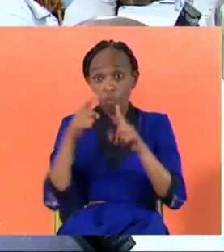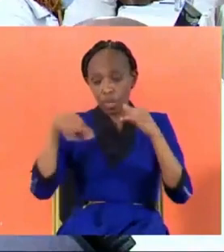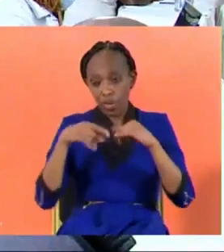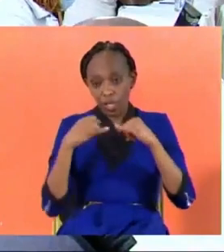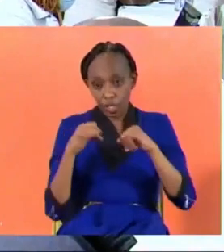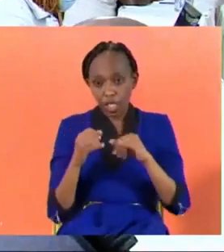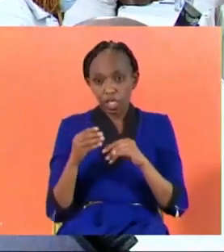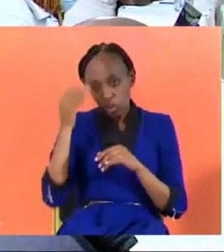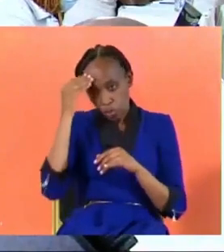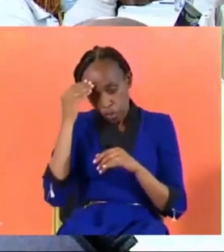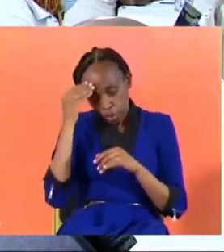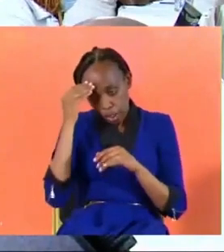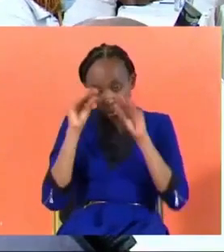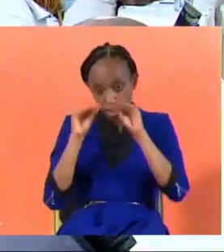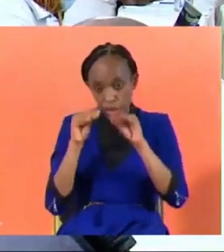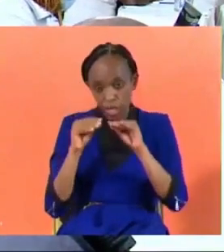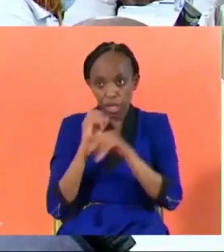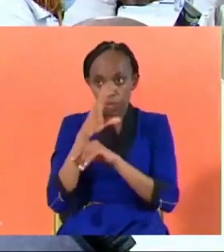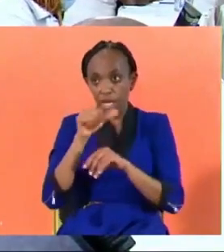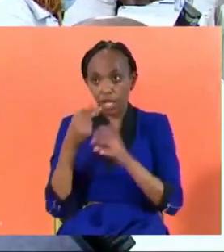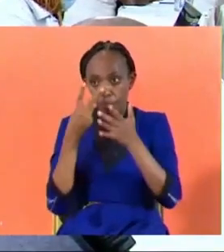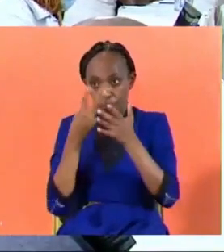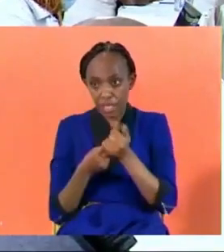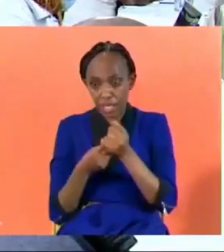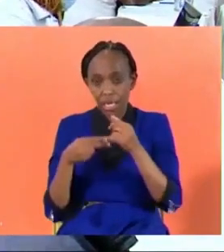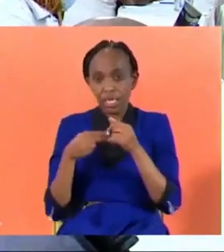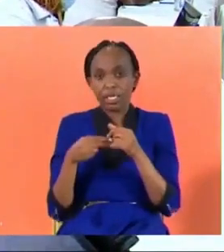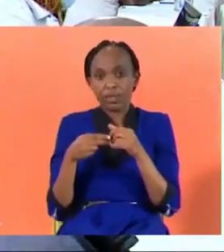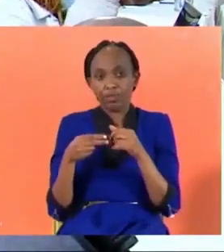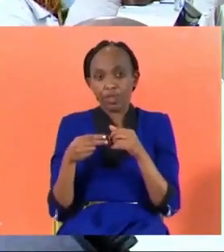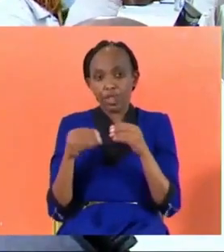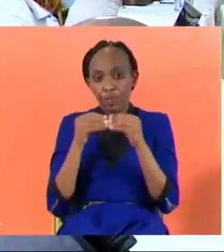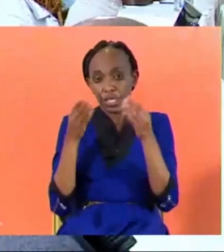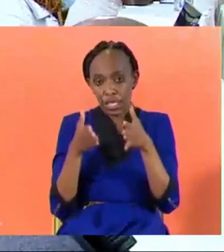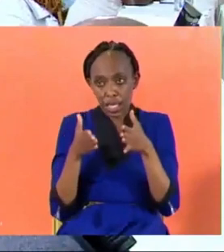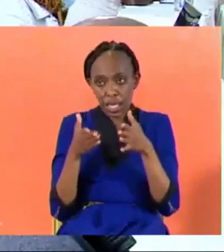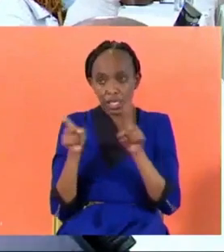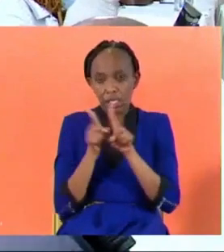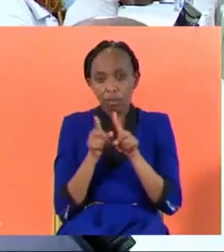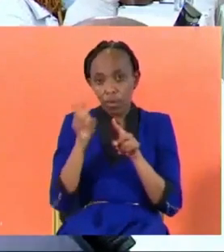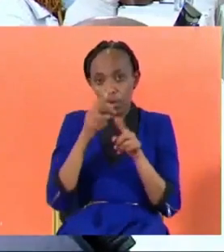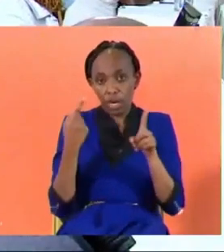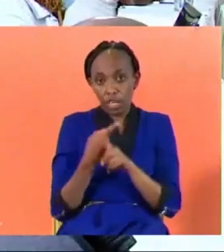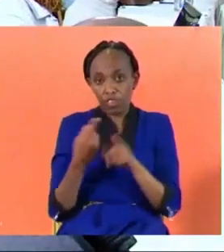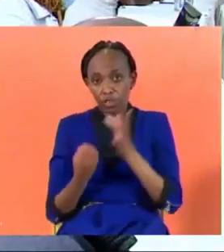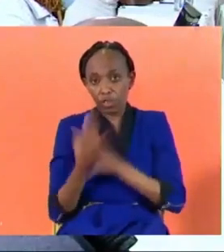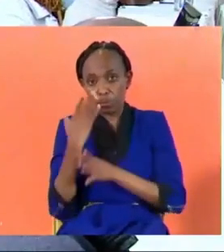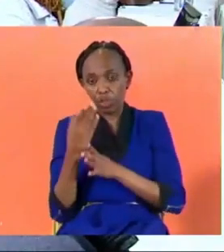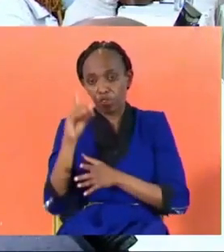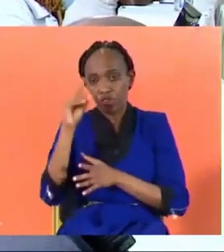the other people, the other stakeholders present at the meeting here in Zambia on these issues. We also looked at different sources of